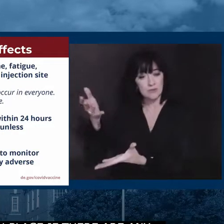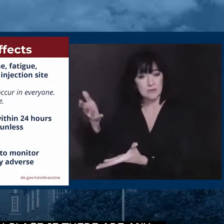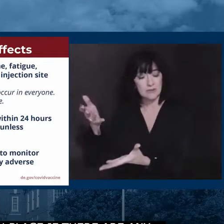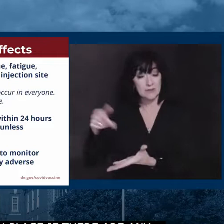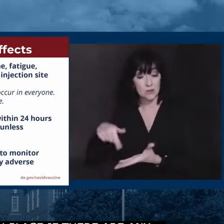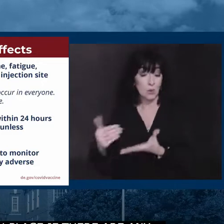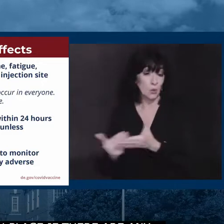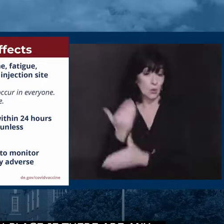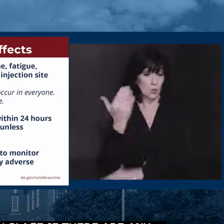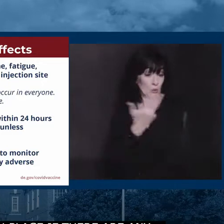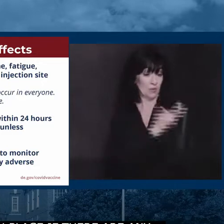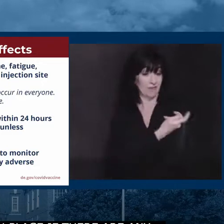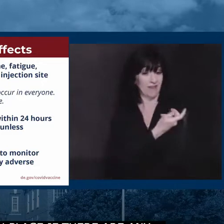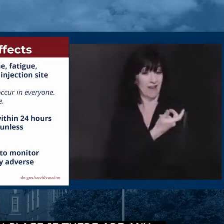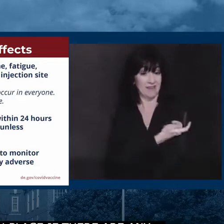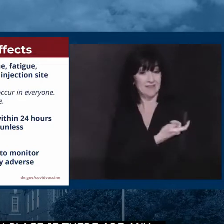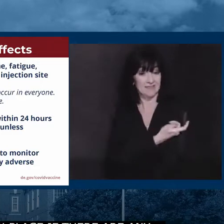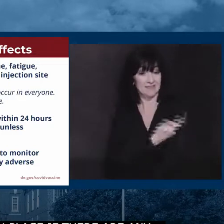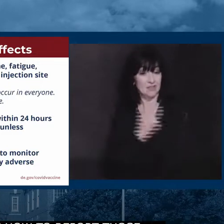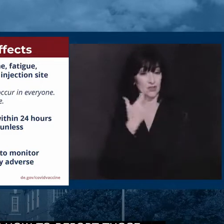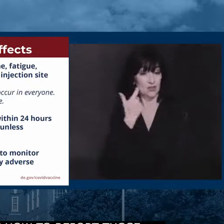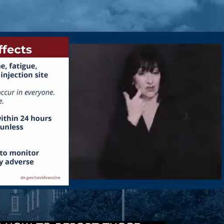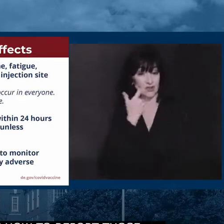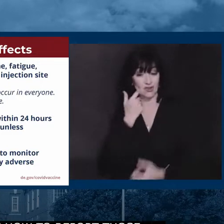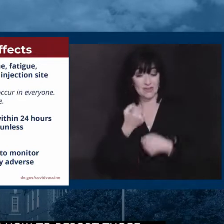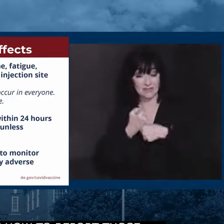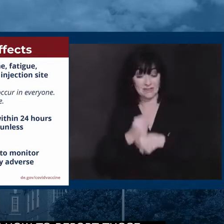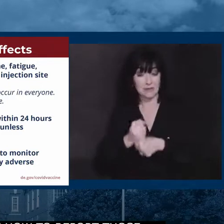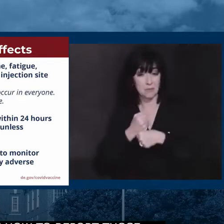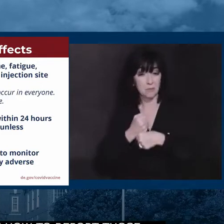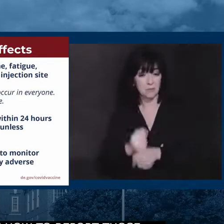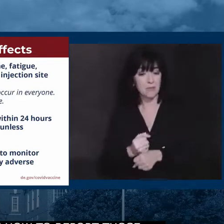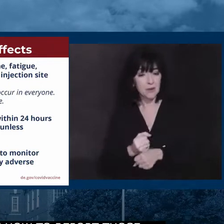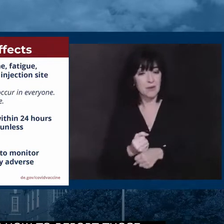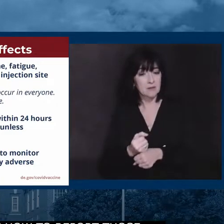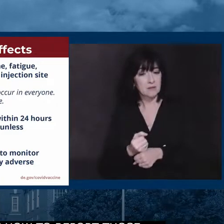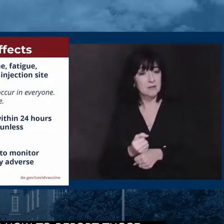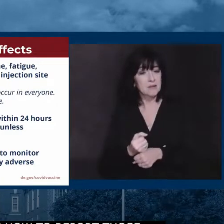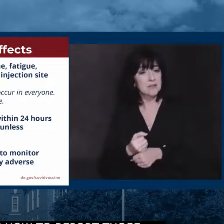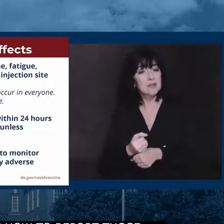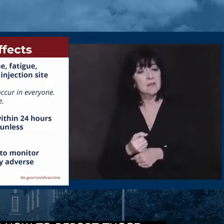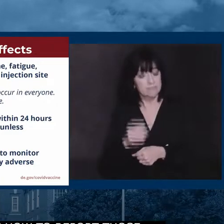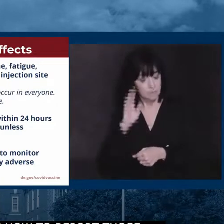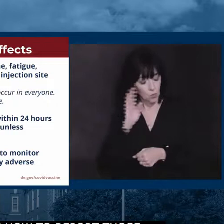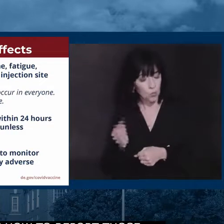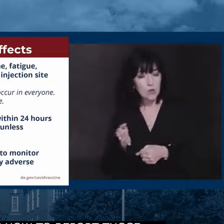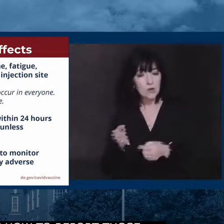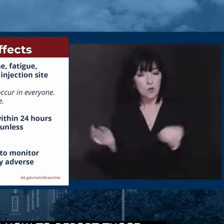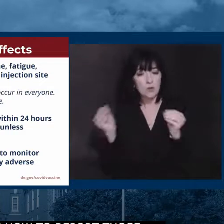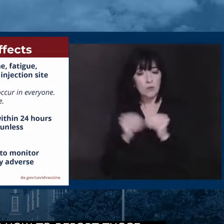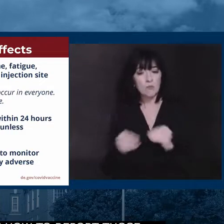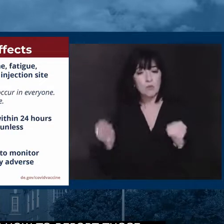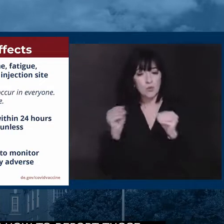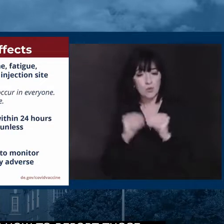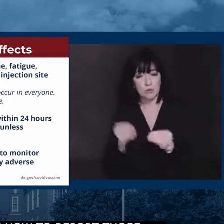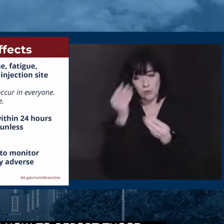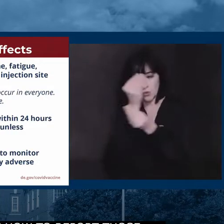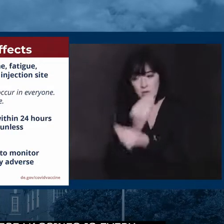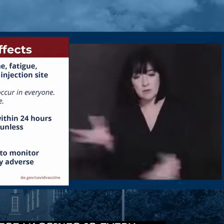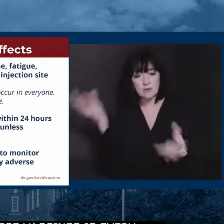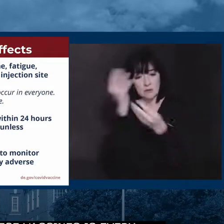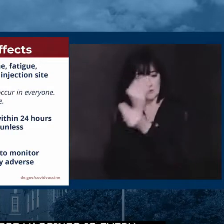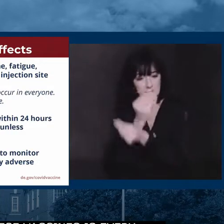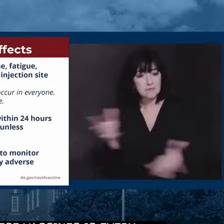vaccines is every individual who gets a vaccine is going to get information to a network called vSafe, and they'll be